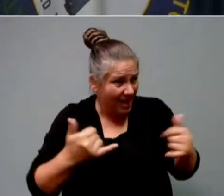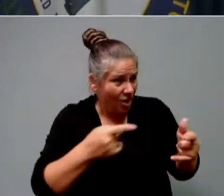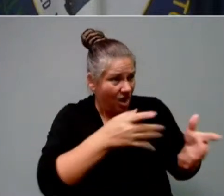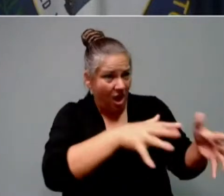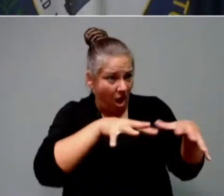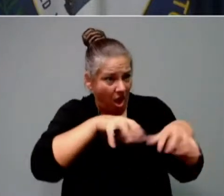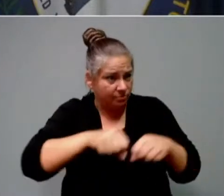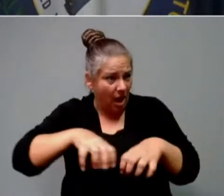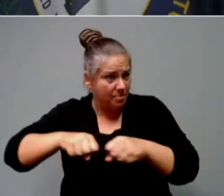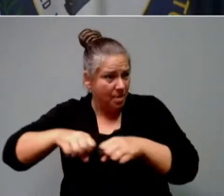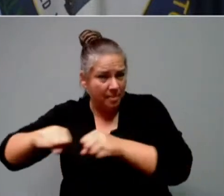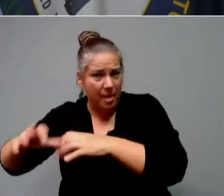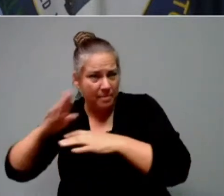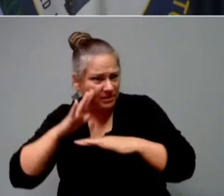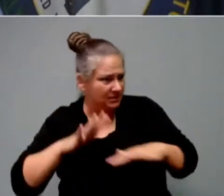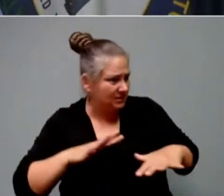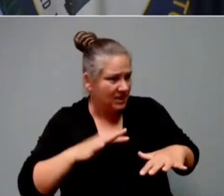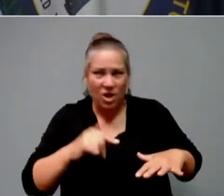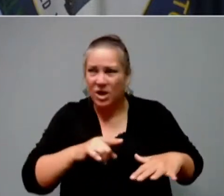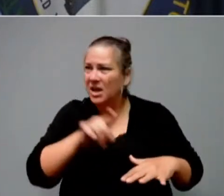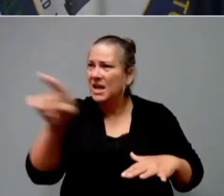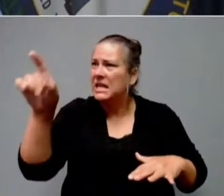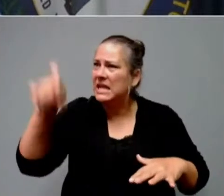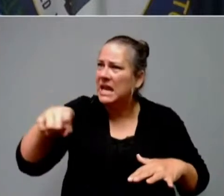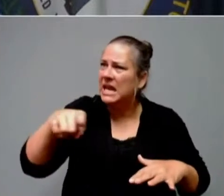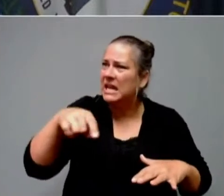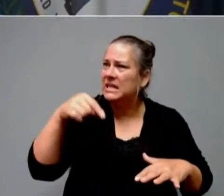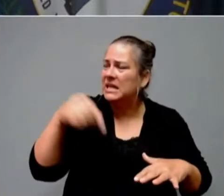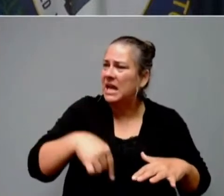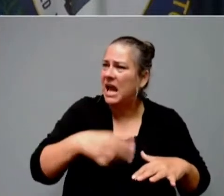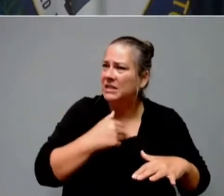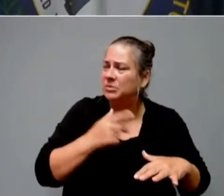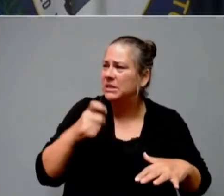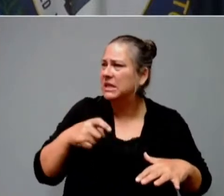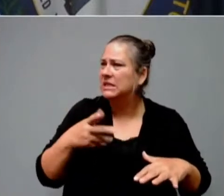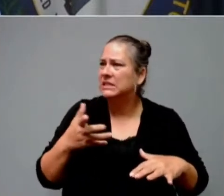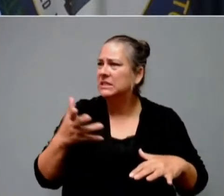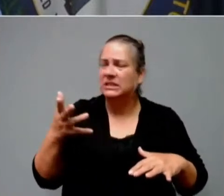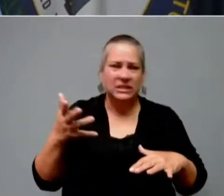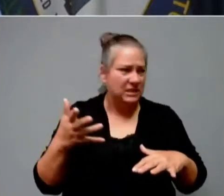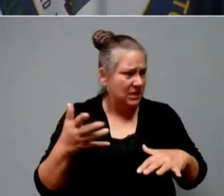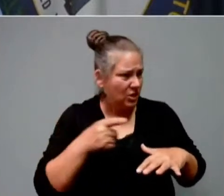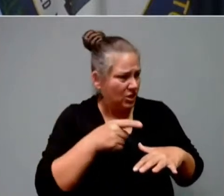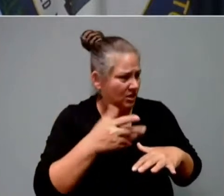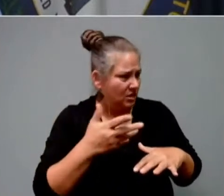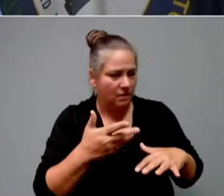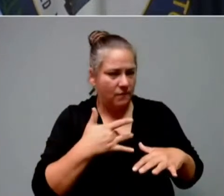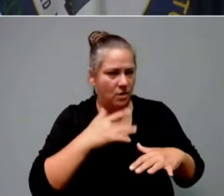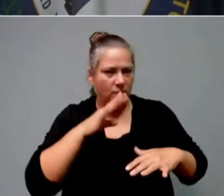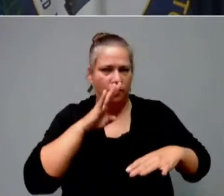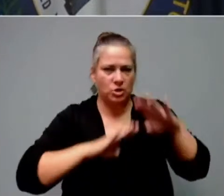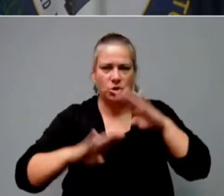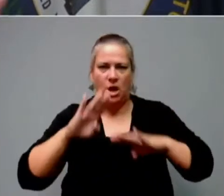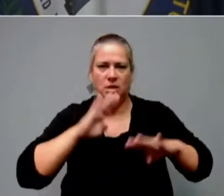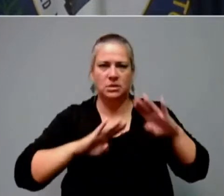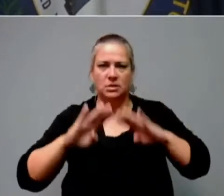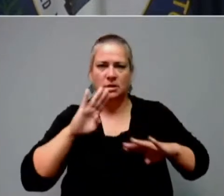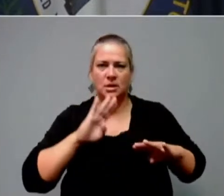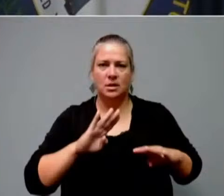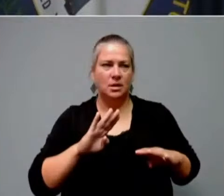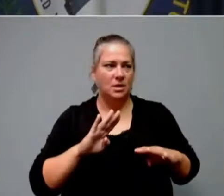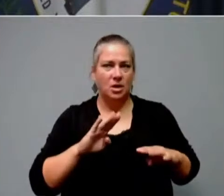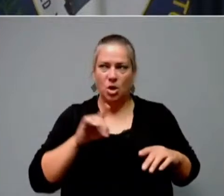non-COVID needs can't have access to. And so it places them in a very frustrating position where they feel other people are getting hurt because of